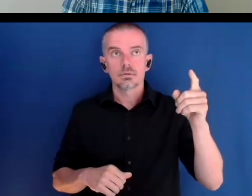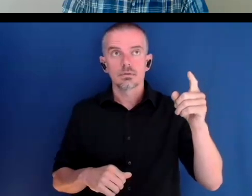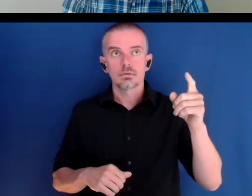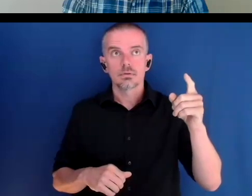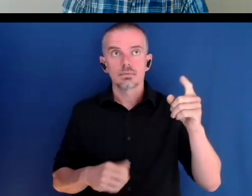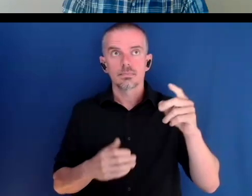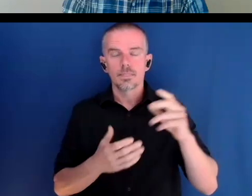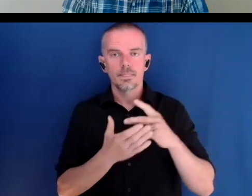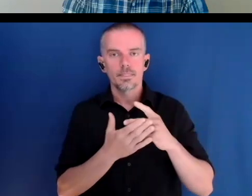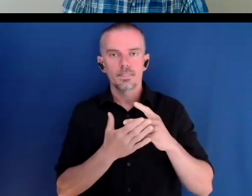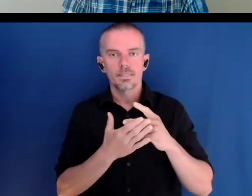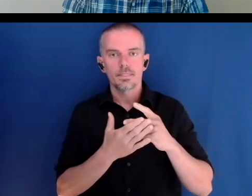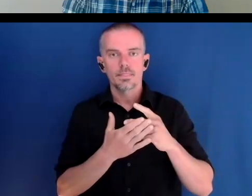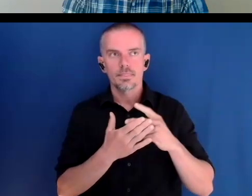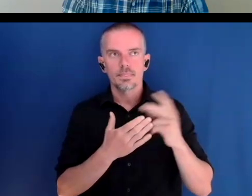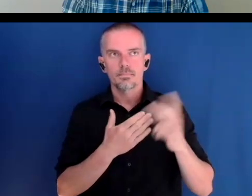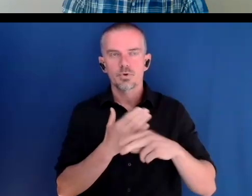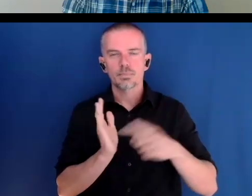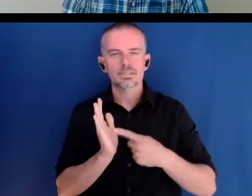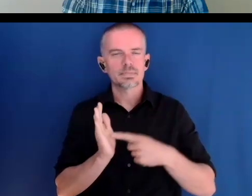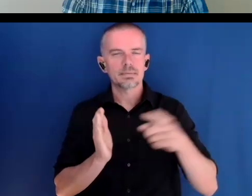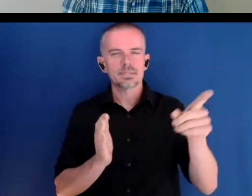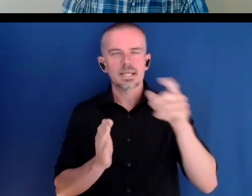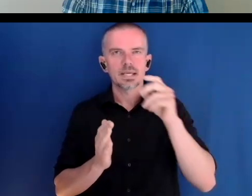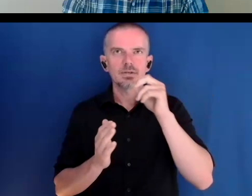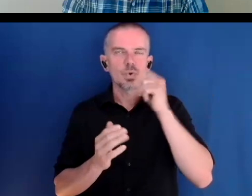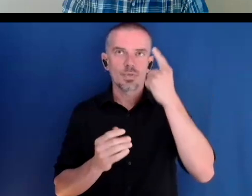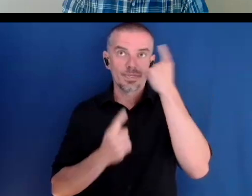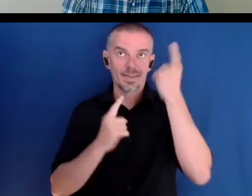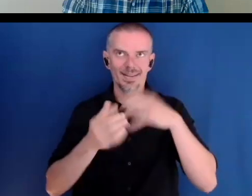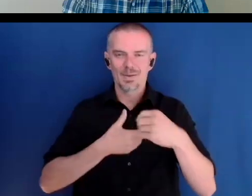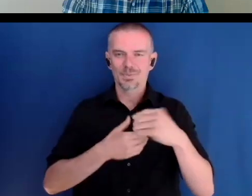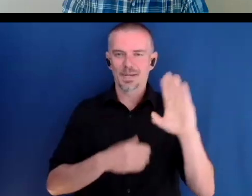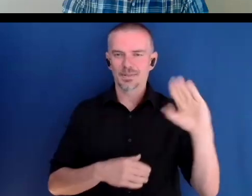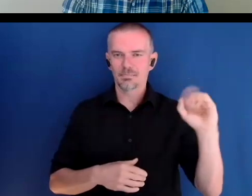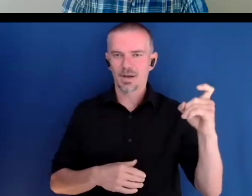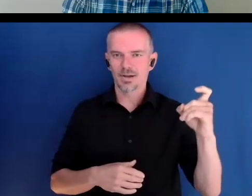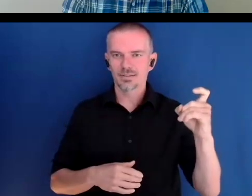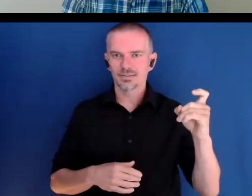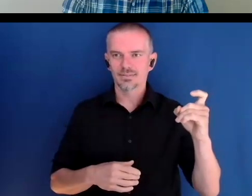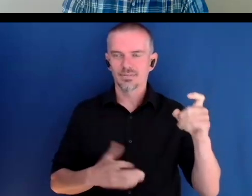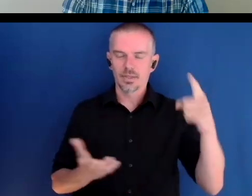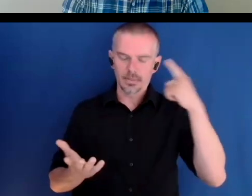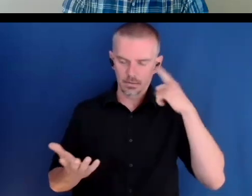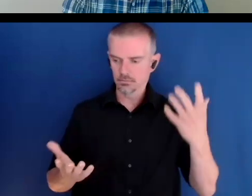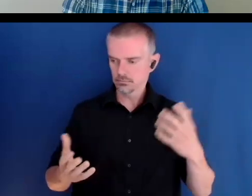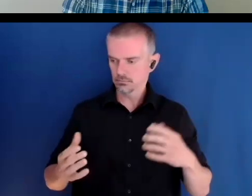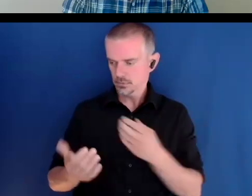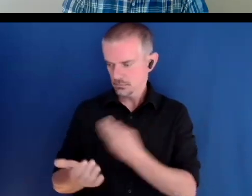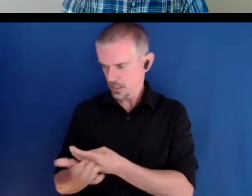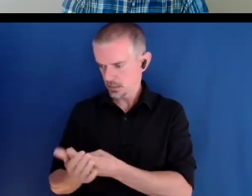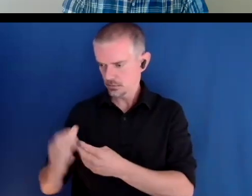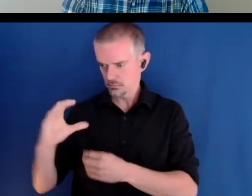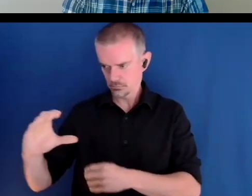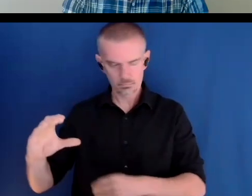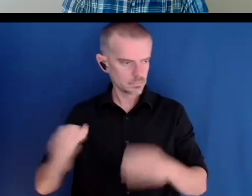always understand. This is one of those details where they don't think outside the box. Typically, they think dollar to dollar. And you